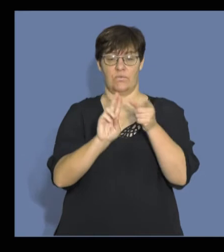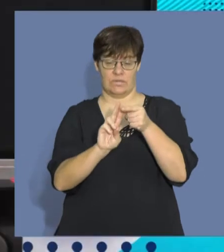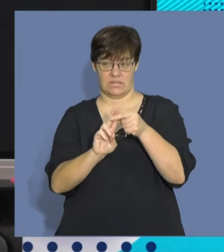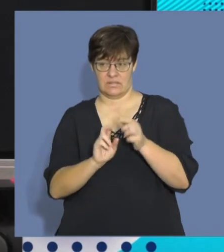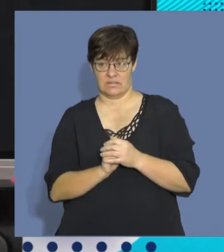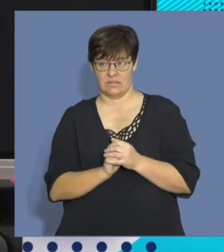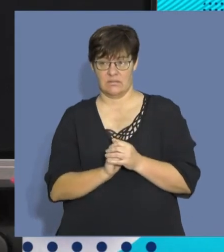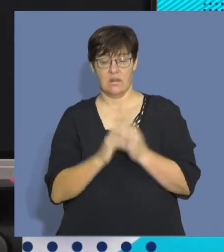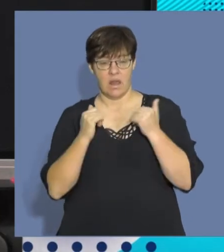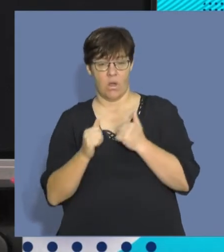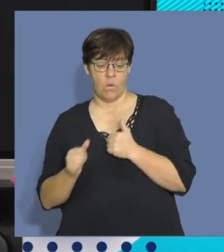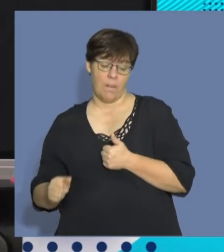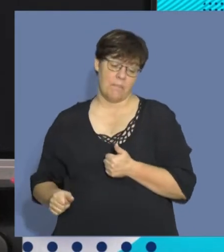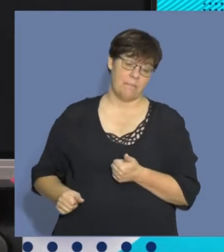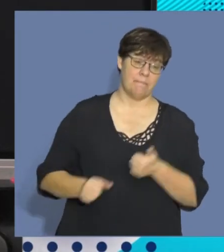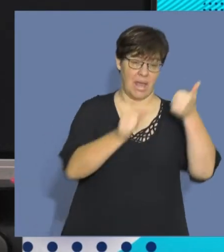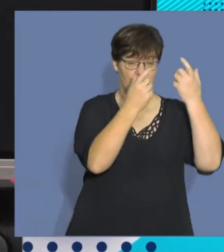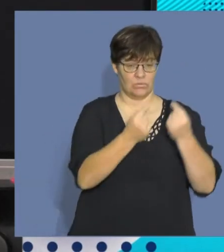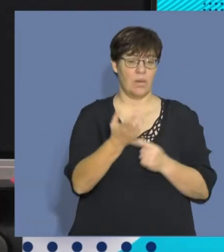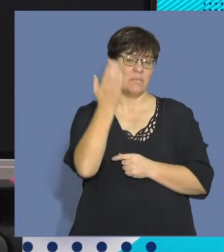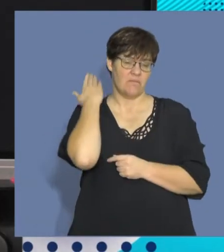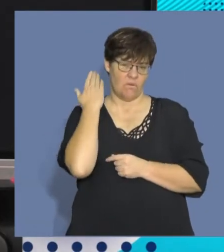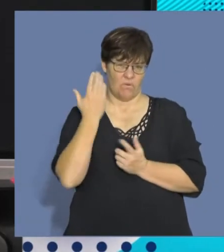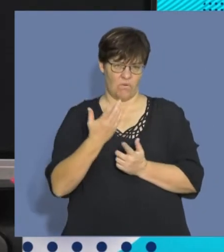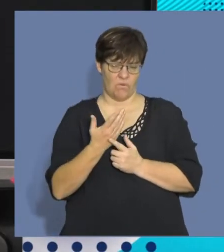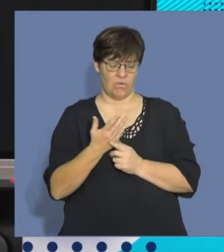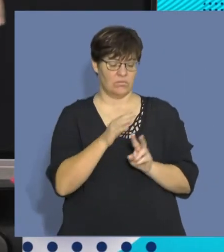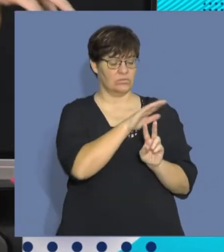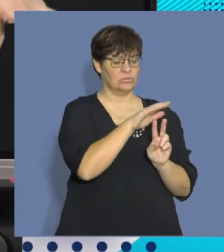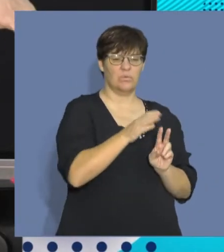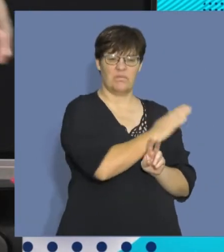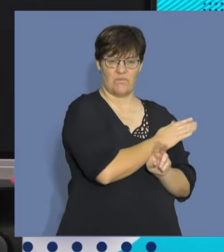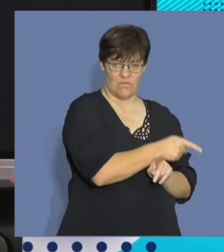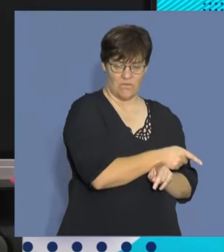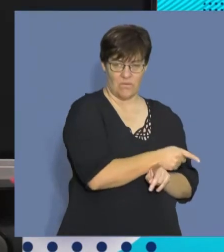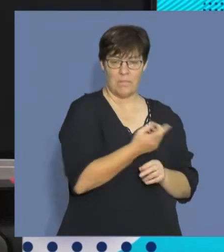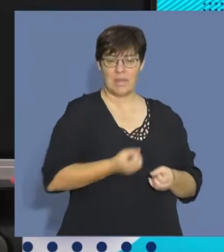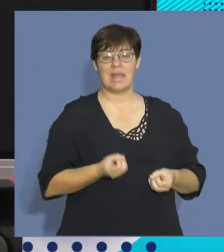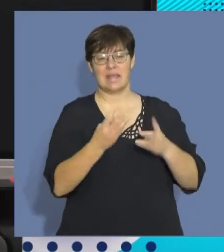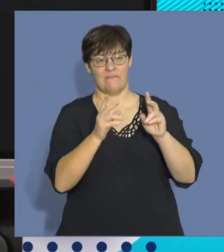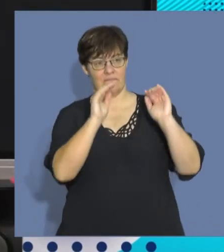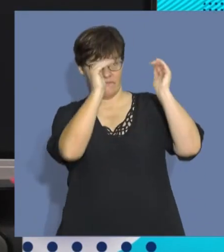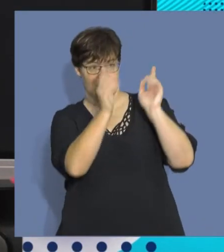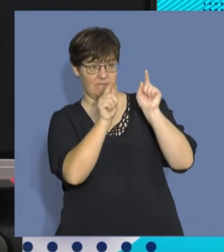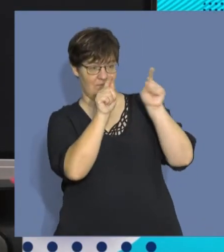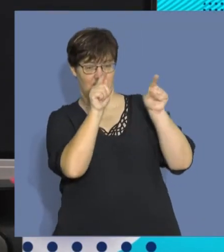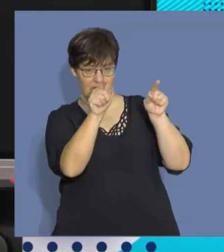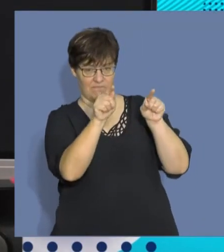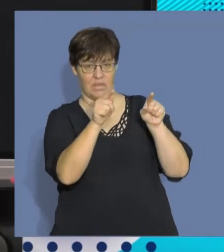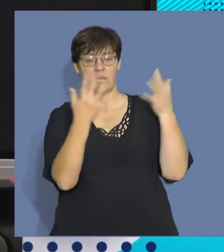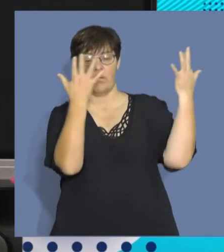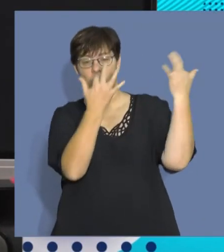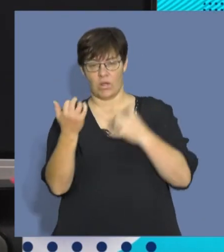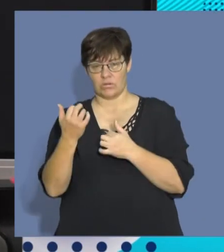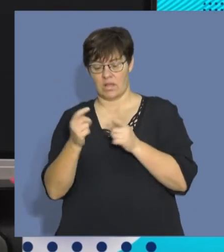is we're doing it backwards. All right, so what we did in the past, on the previous 2 examples, is I gave you the 2 coordinates and